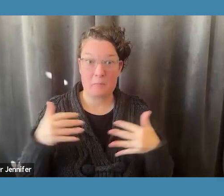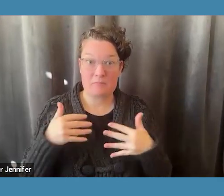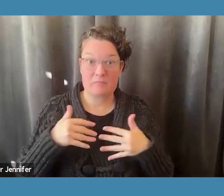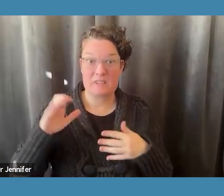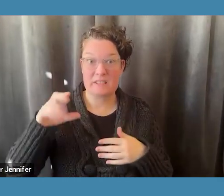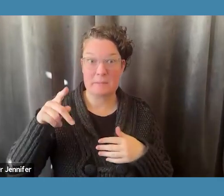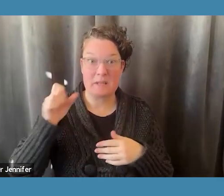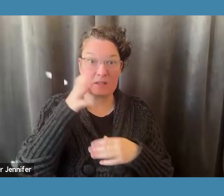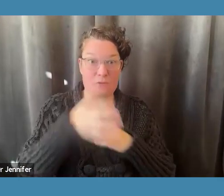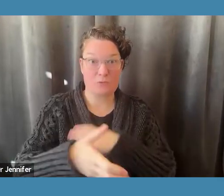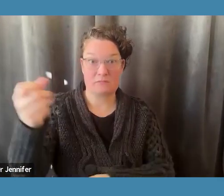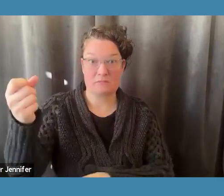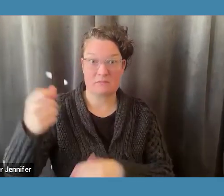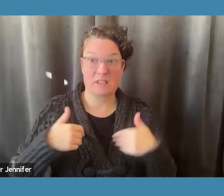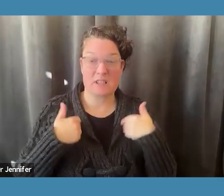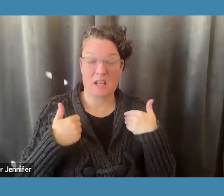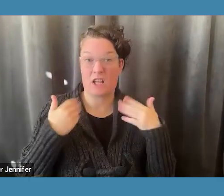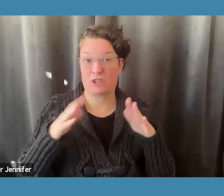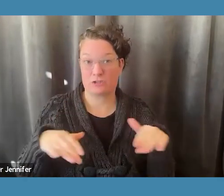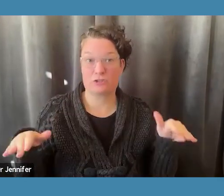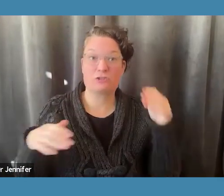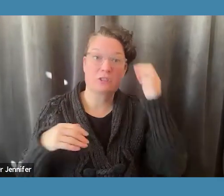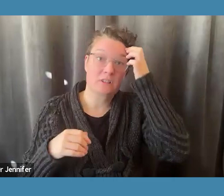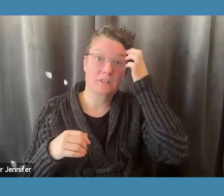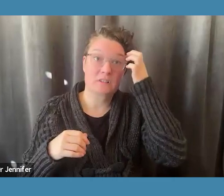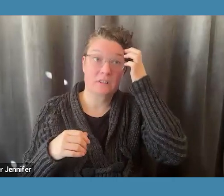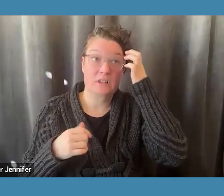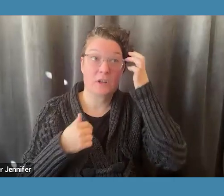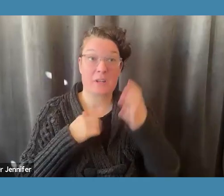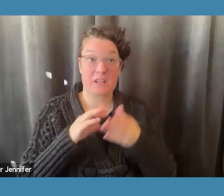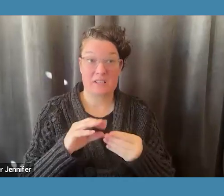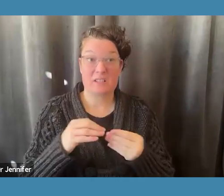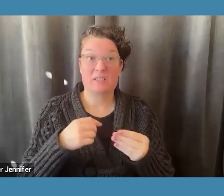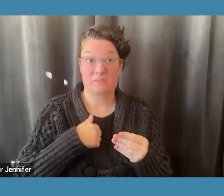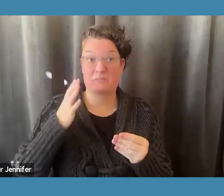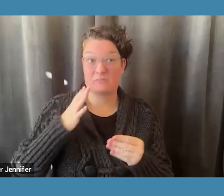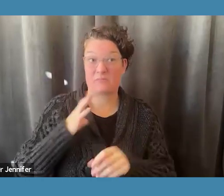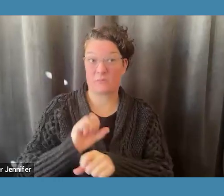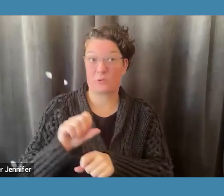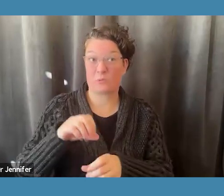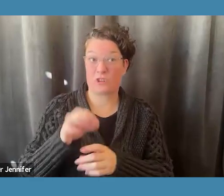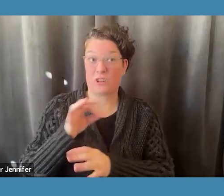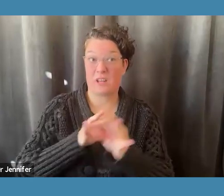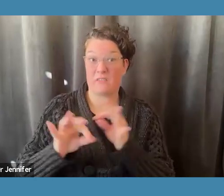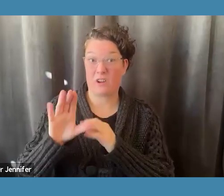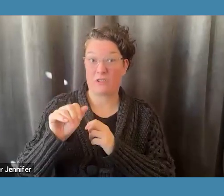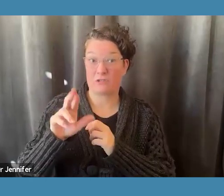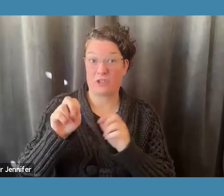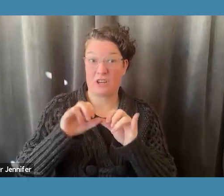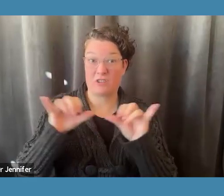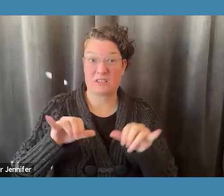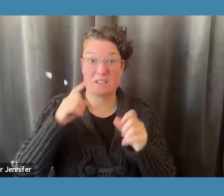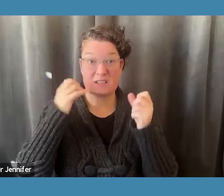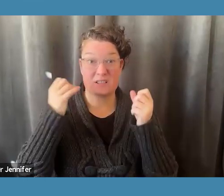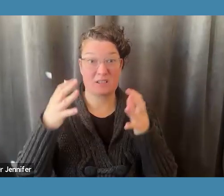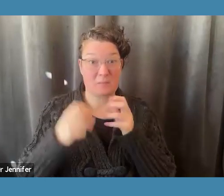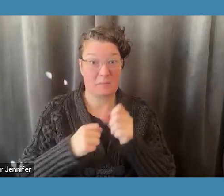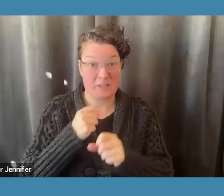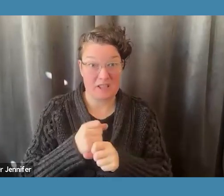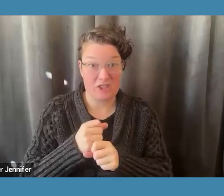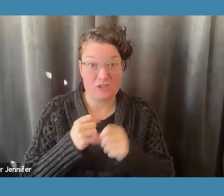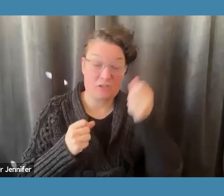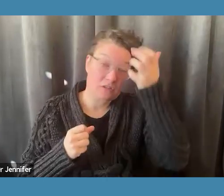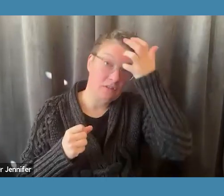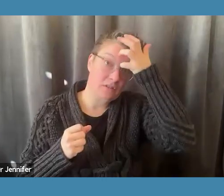child protective services. And what I have to say to that is I worked in the foster care system for many years. And it